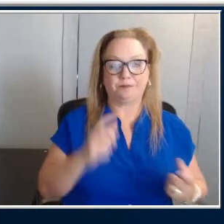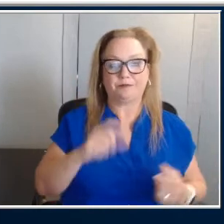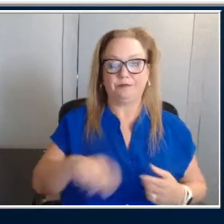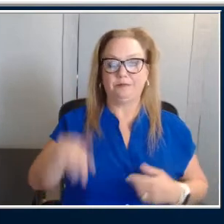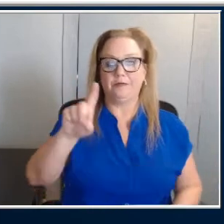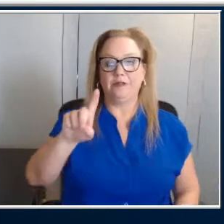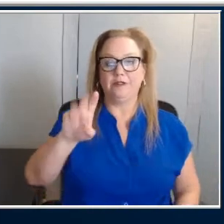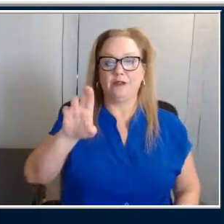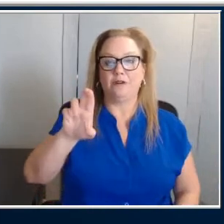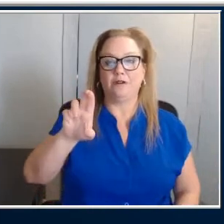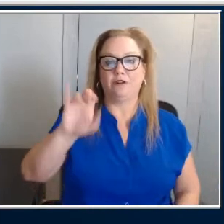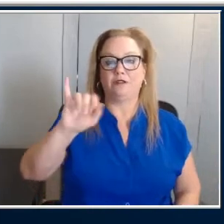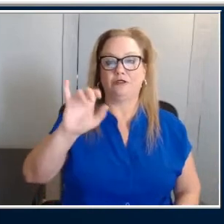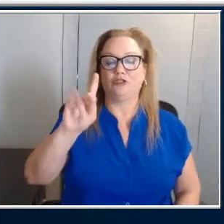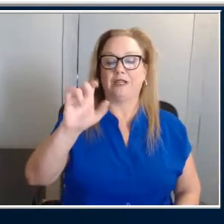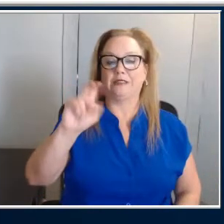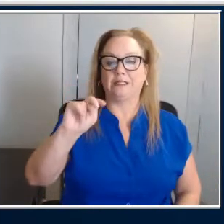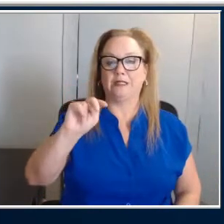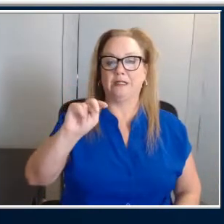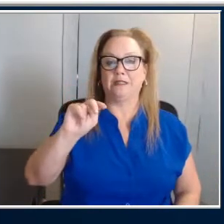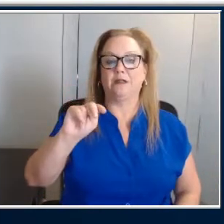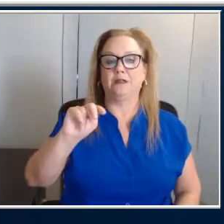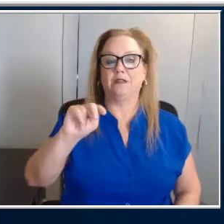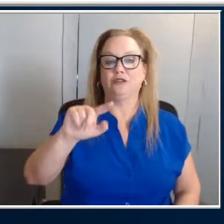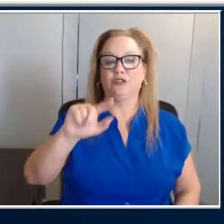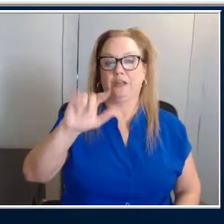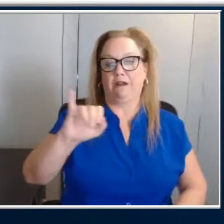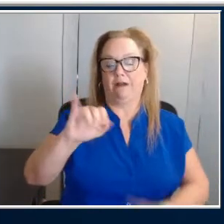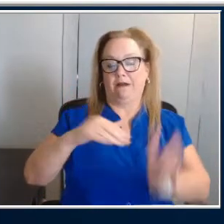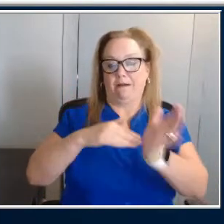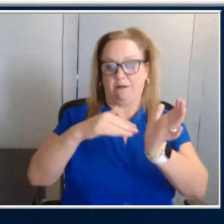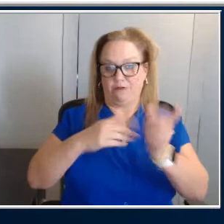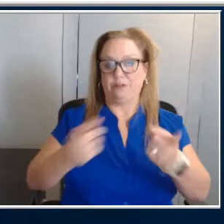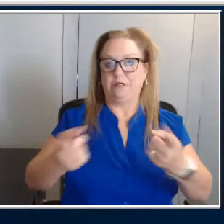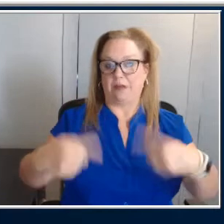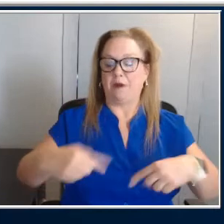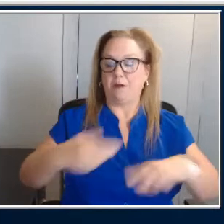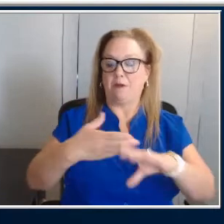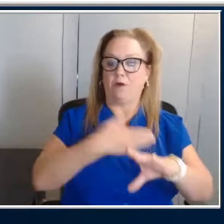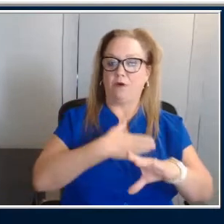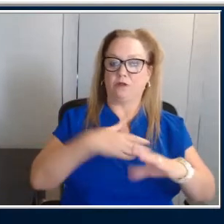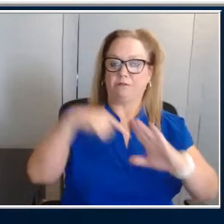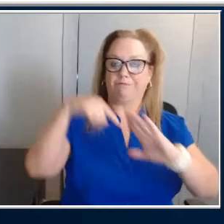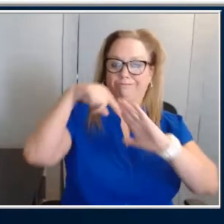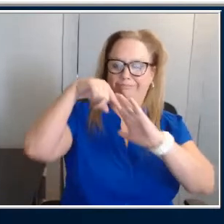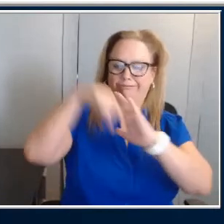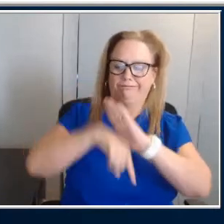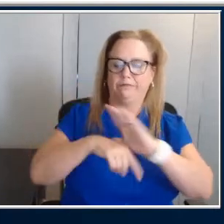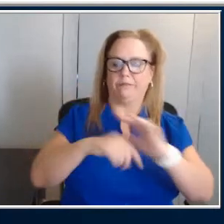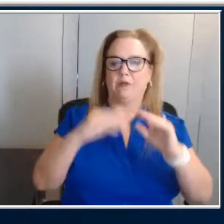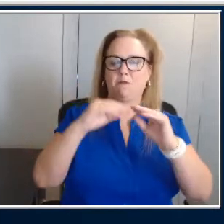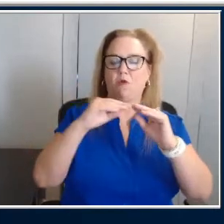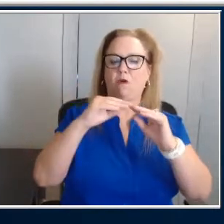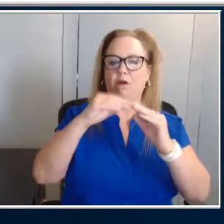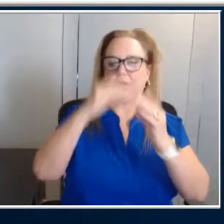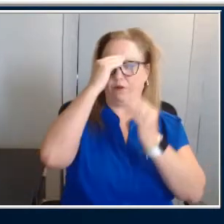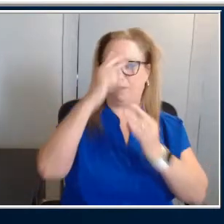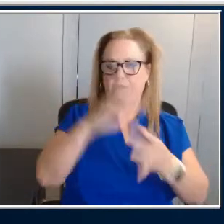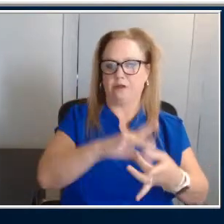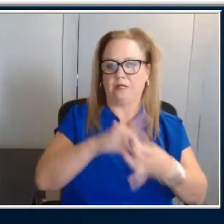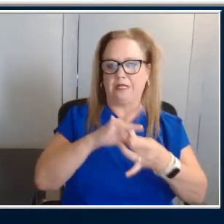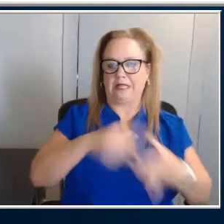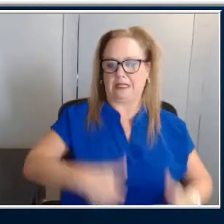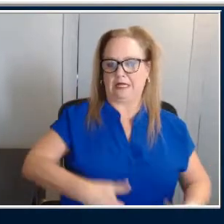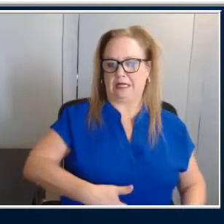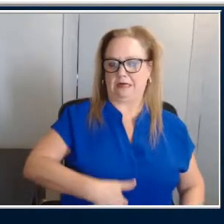Jackson is a gastroenterologist. She's also been here before. She's going to help us drill down a little deeper into long COVID's link to the gut. And in fact, it's kind